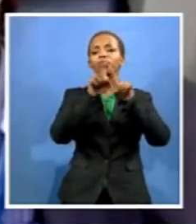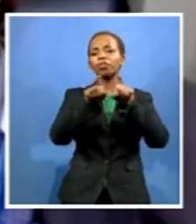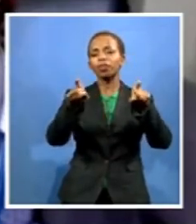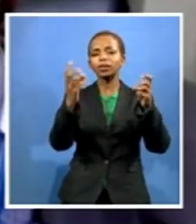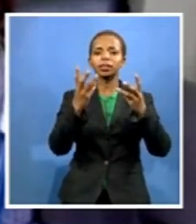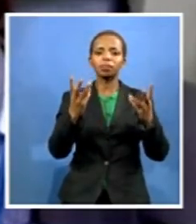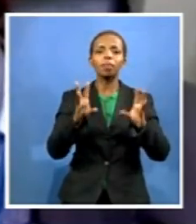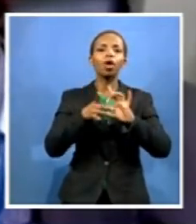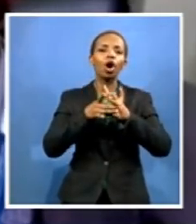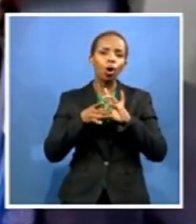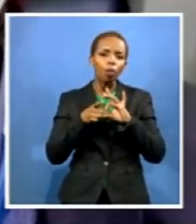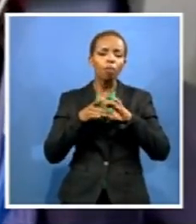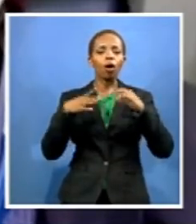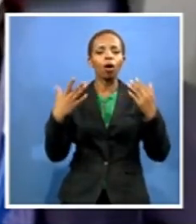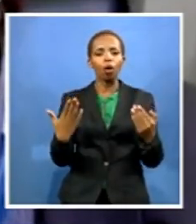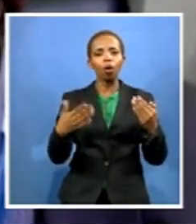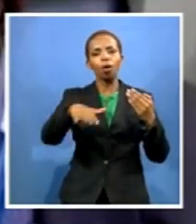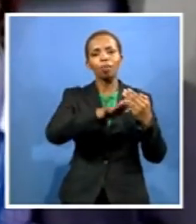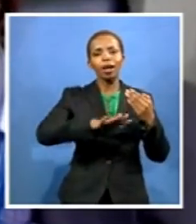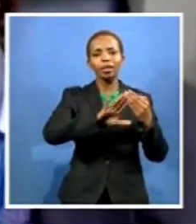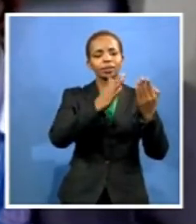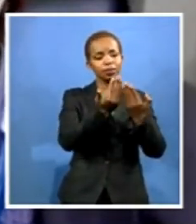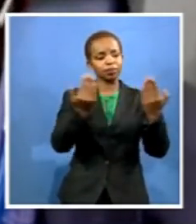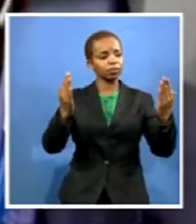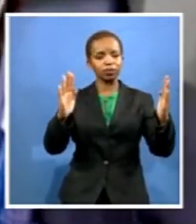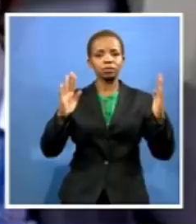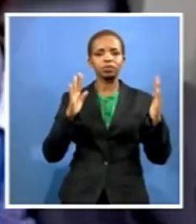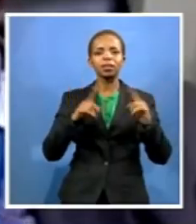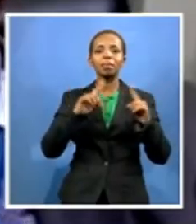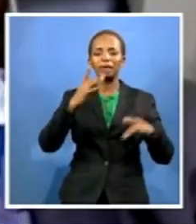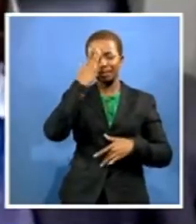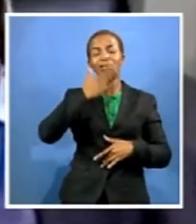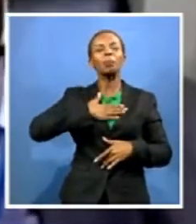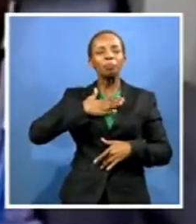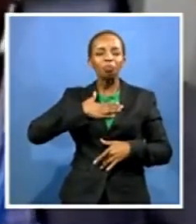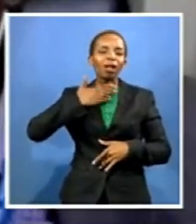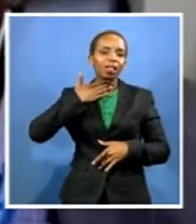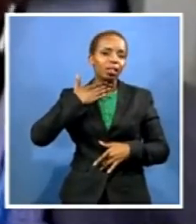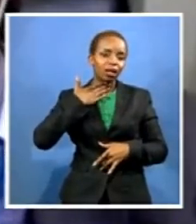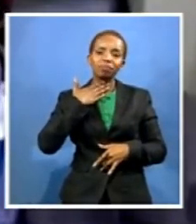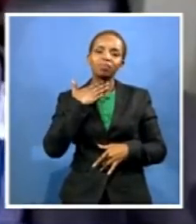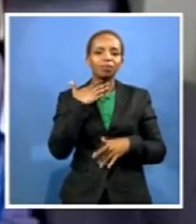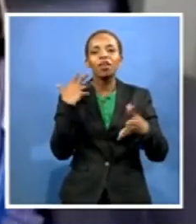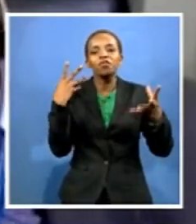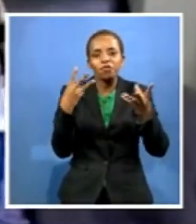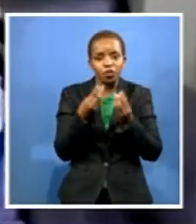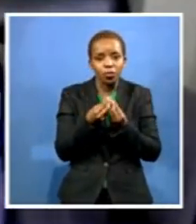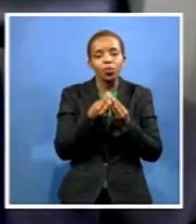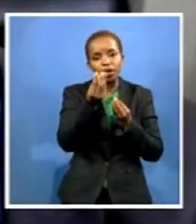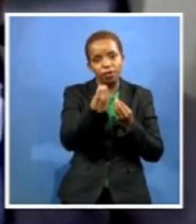without symptoms. A few have symptoms and they are being managed at a couple of treatment centers.